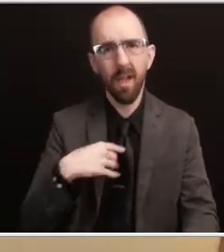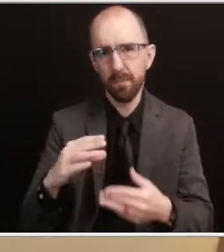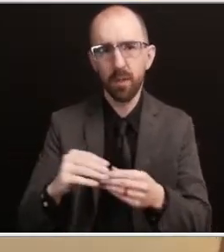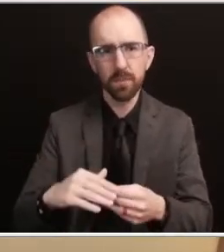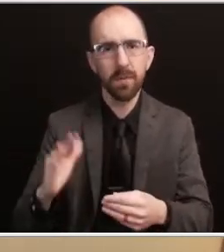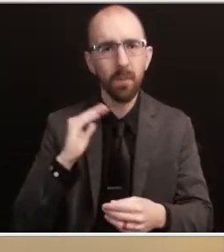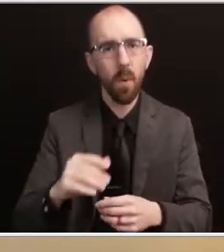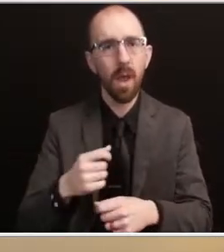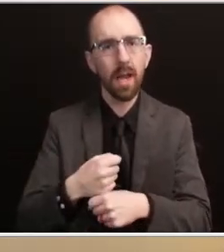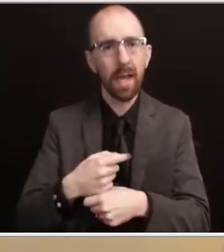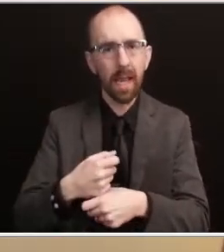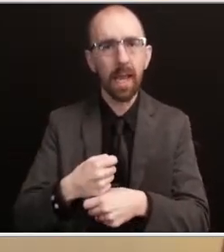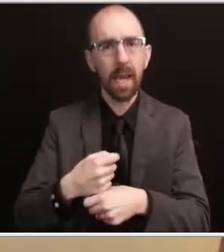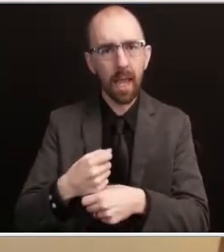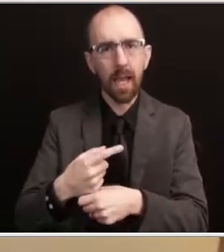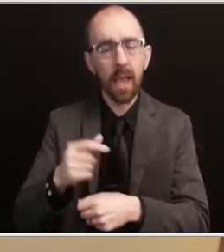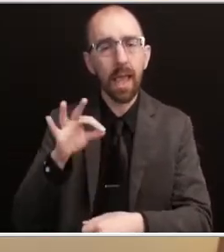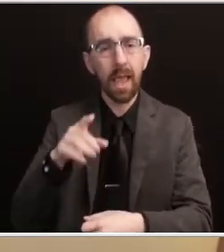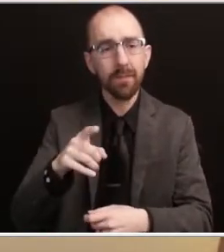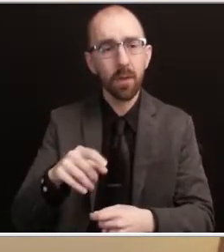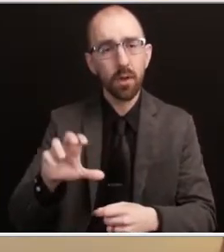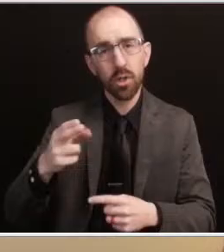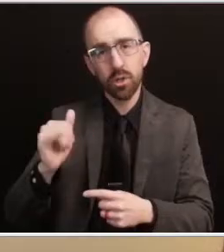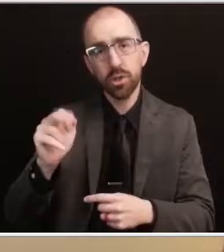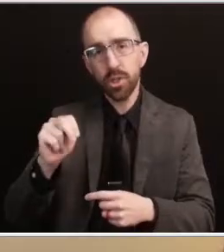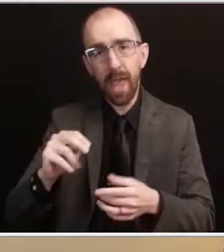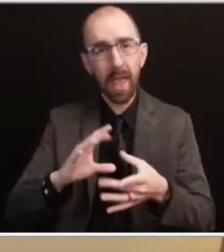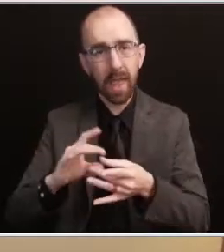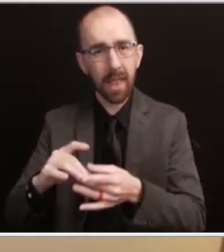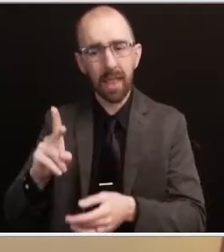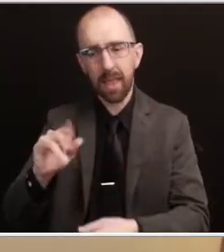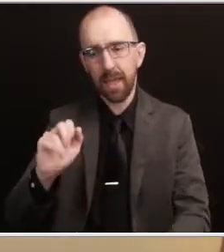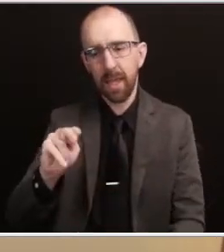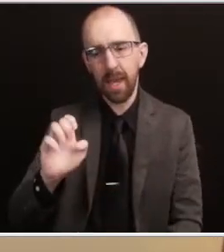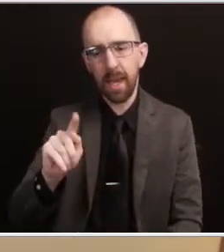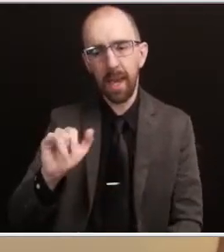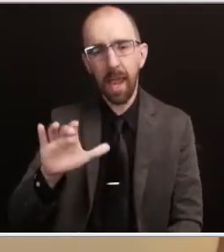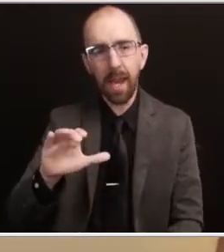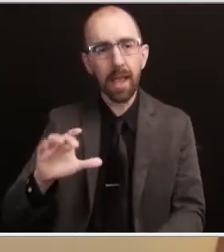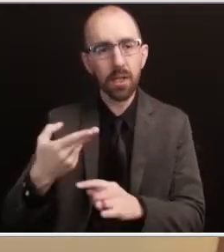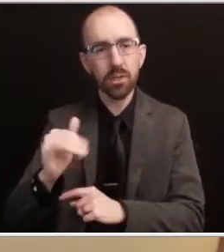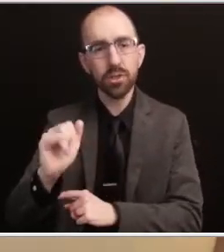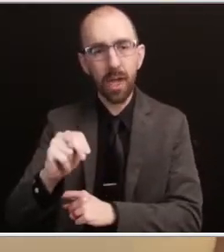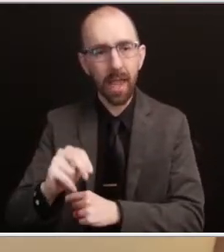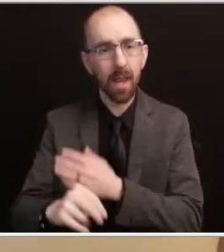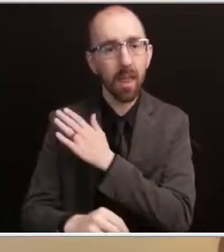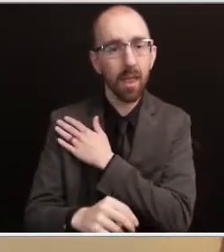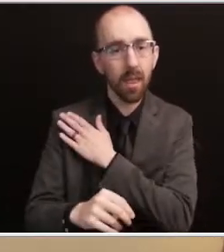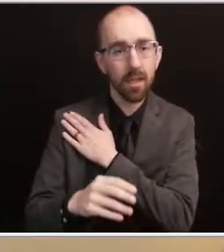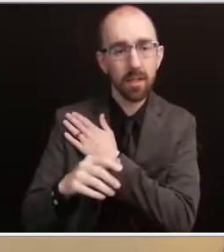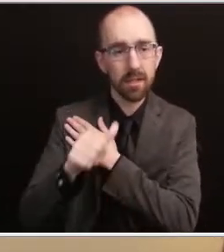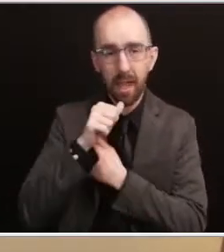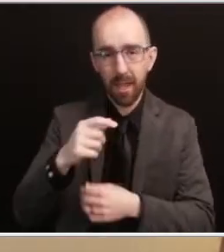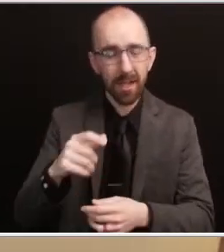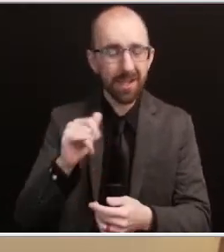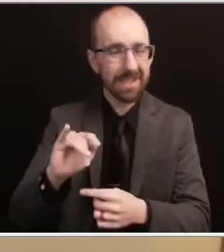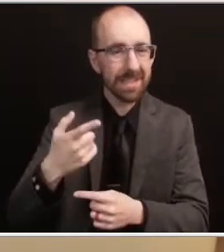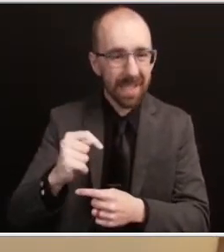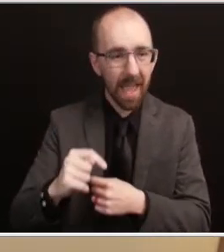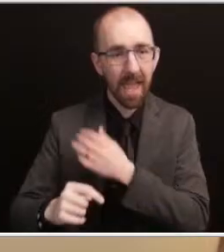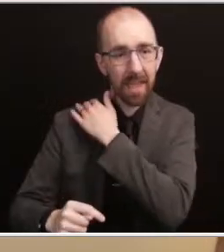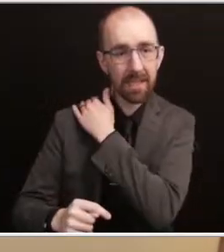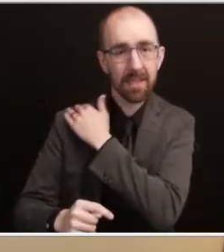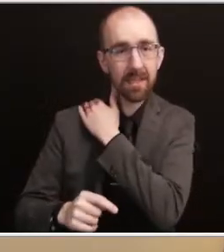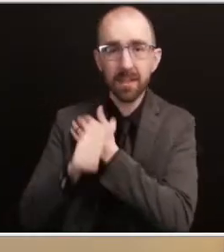click. Well, if your kinetic chain isn't right, your posterior capsule of your shoulder is tight, your scapula doesn't work very well,